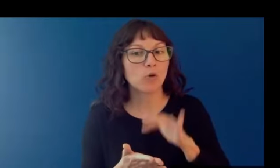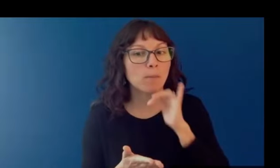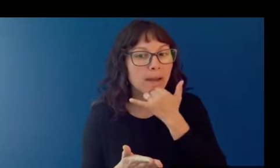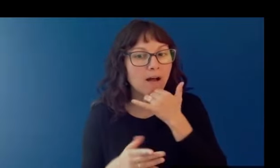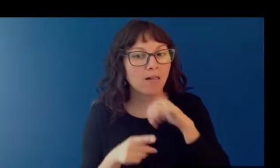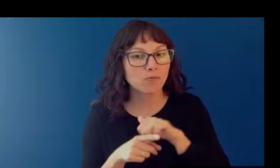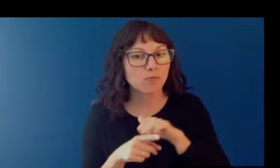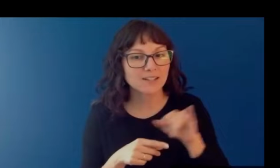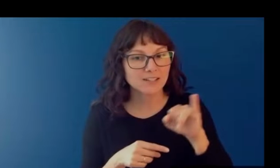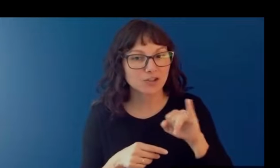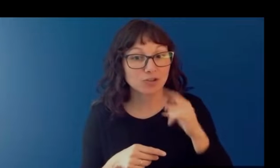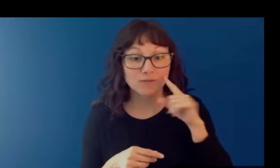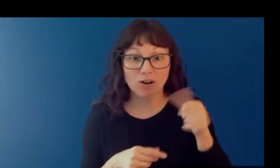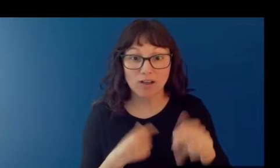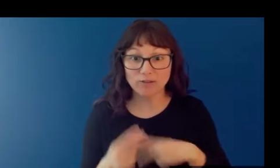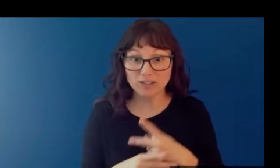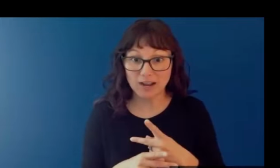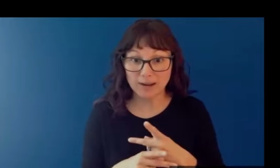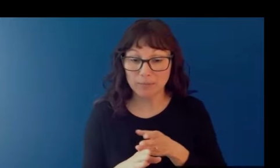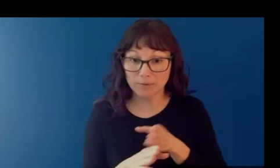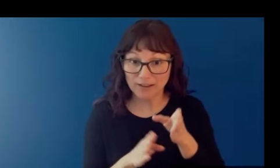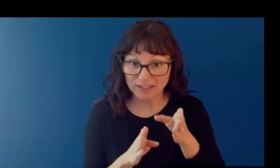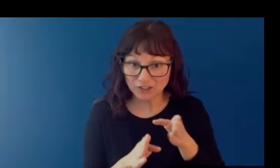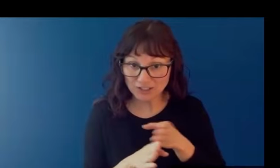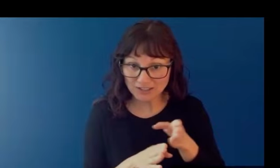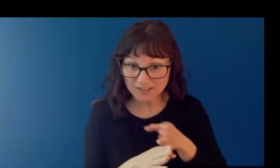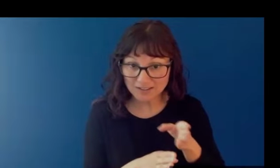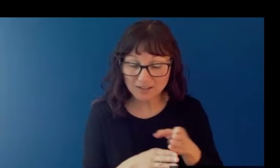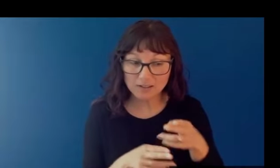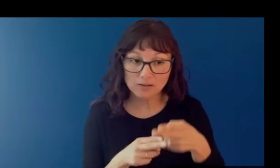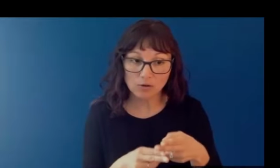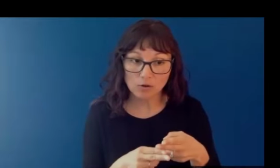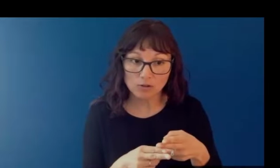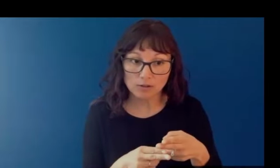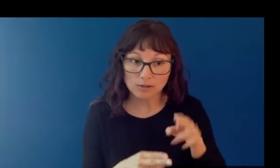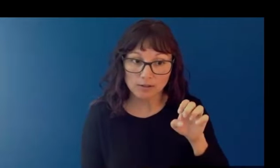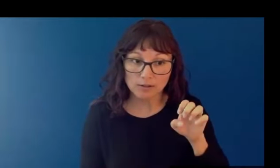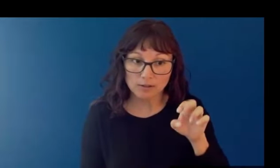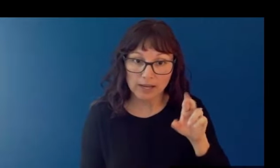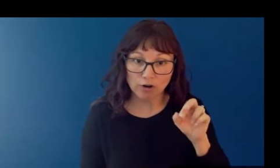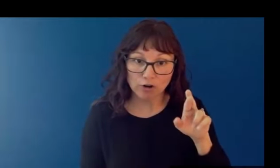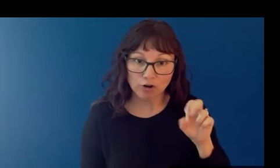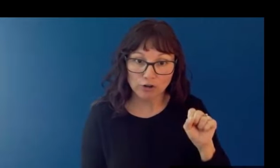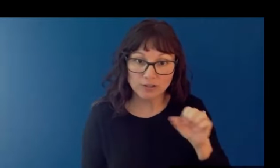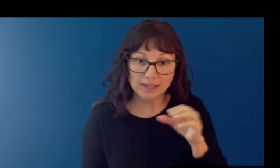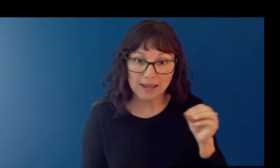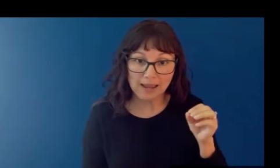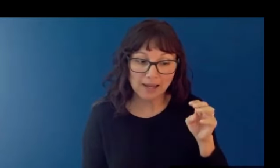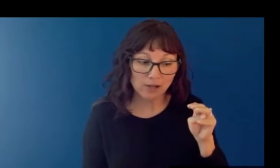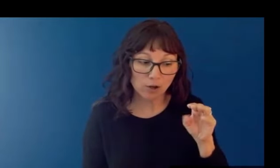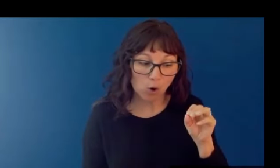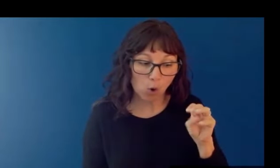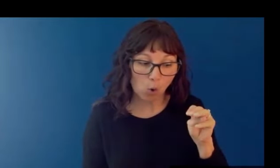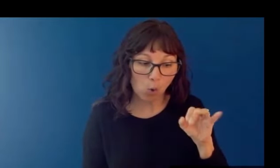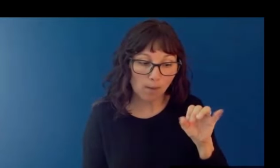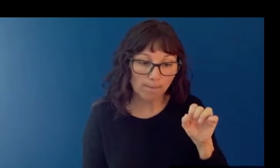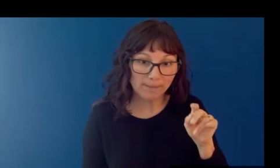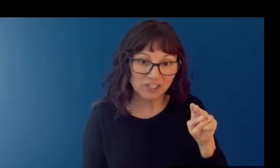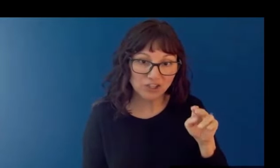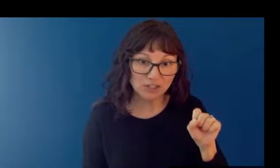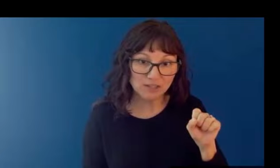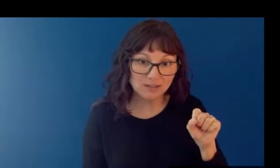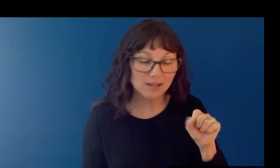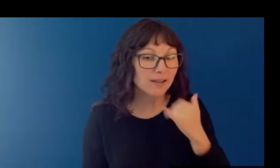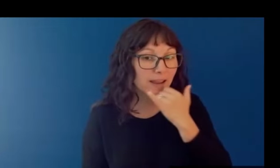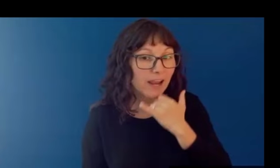insurance. For other types of professions, it's called errors and omissions coverage.